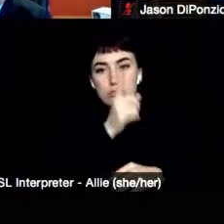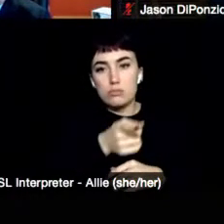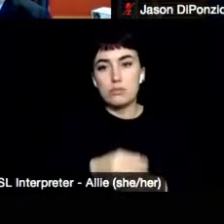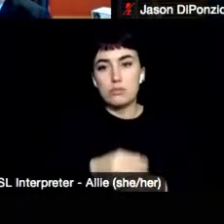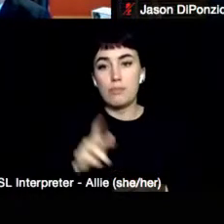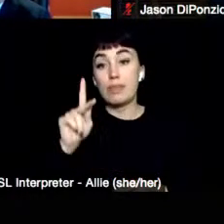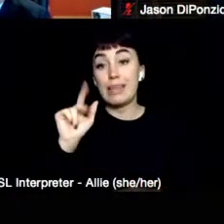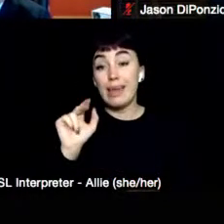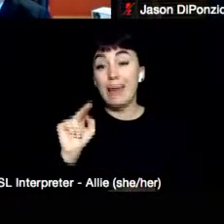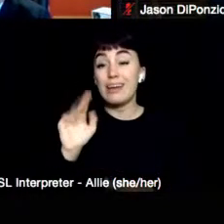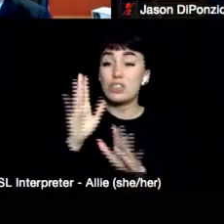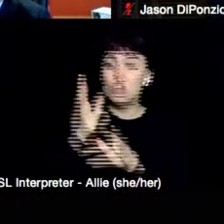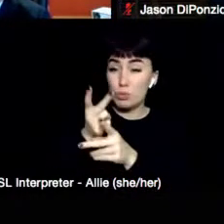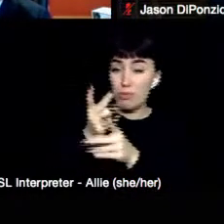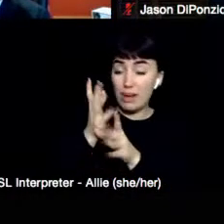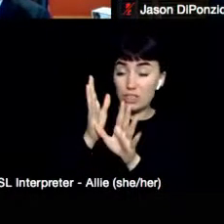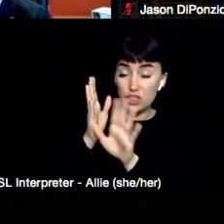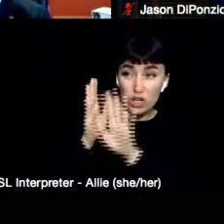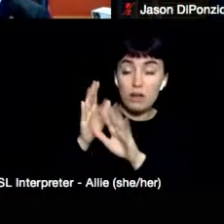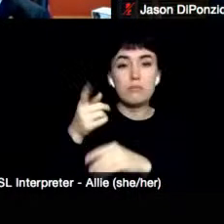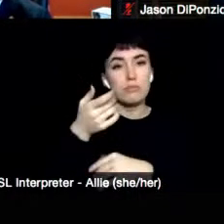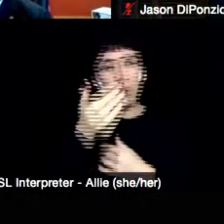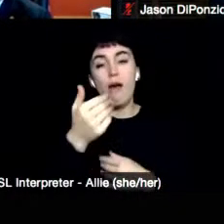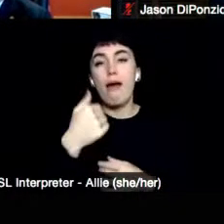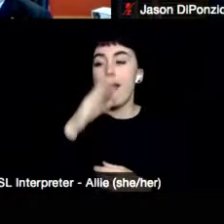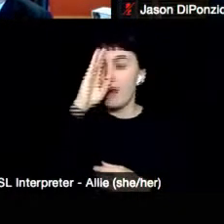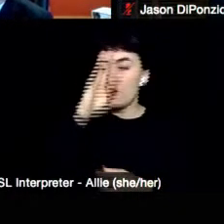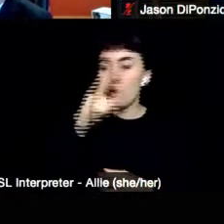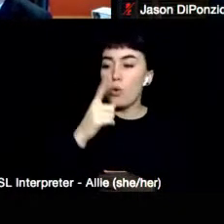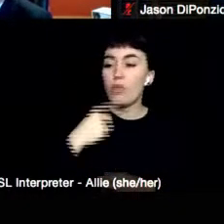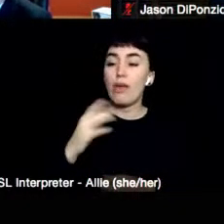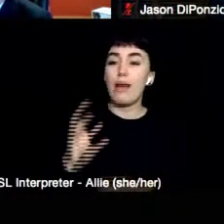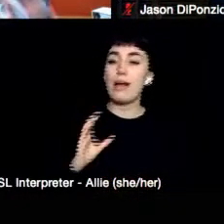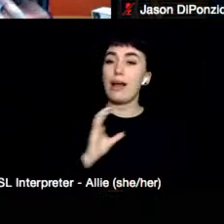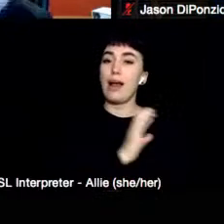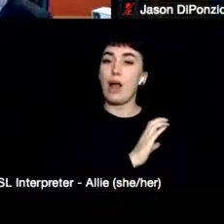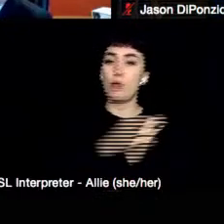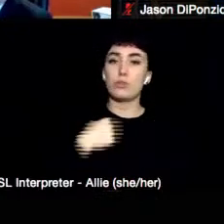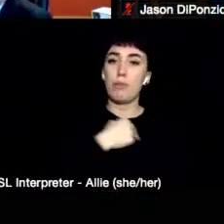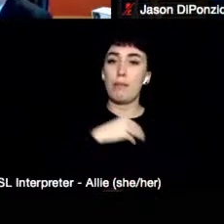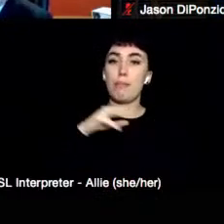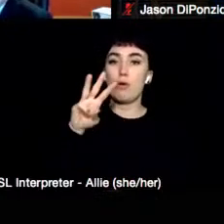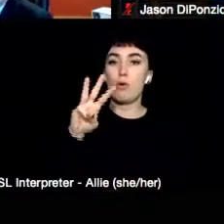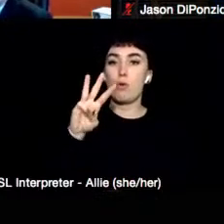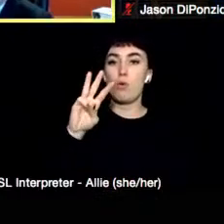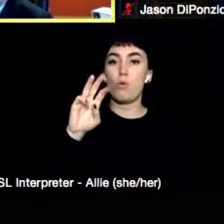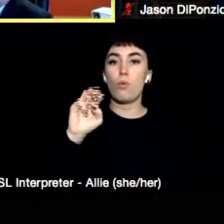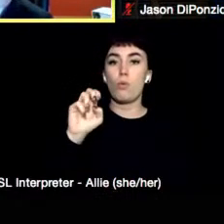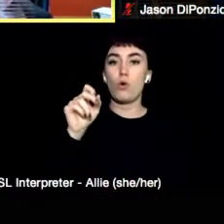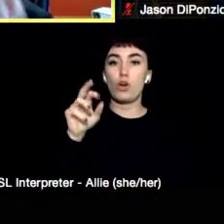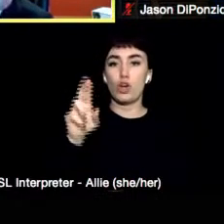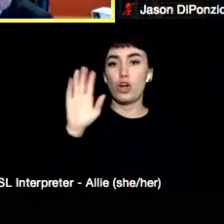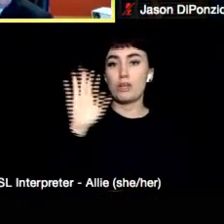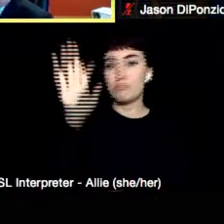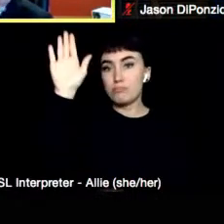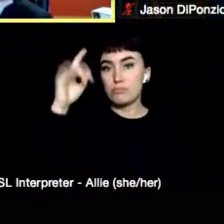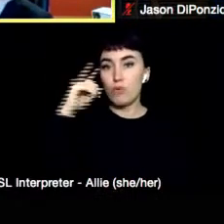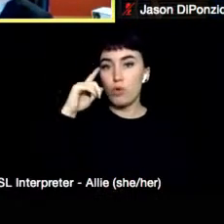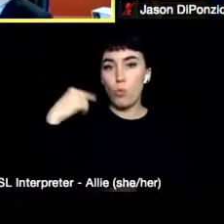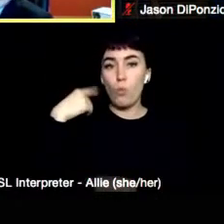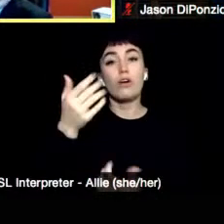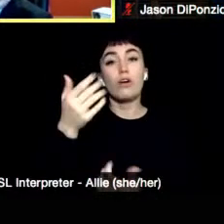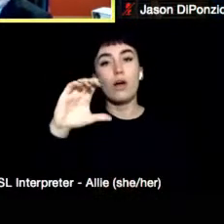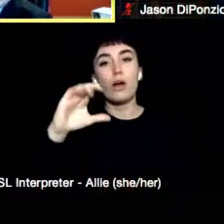trying to, go ahead, Ken. Yeah, I know that Council Member Werner has had his hand for a bit. Yeah, thanks. Go ahead,